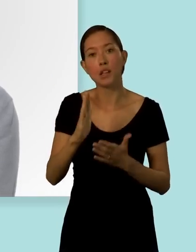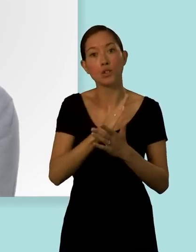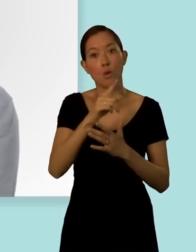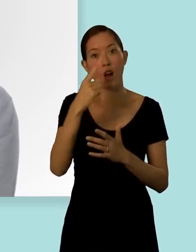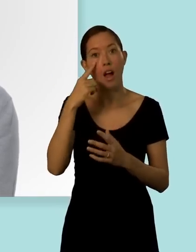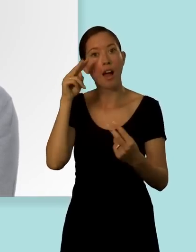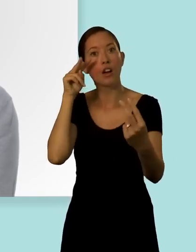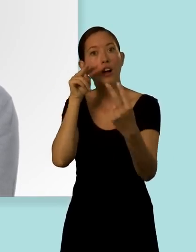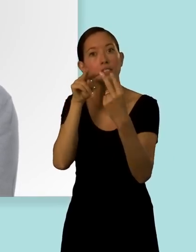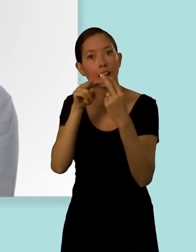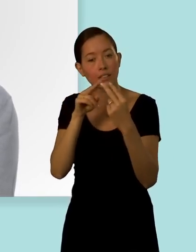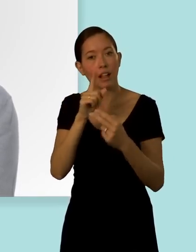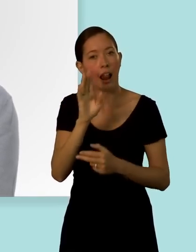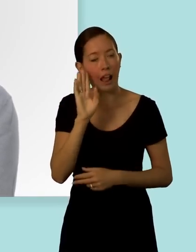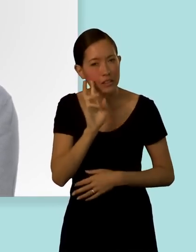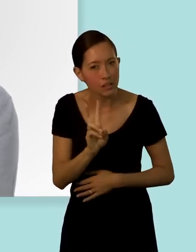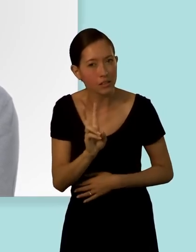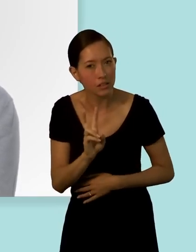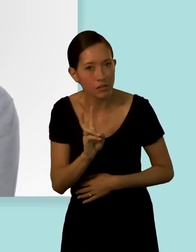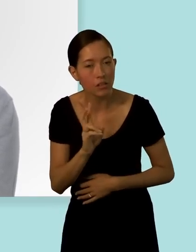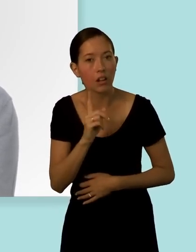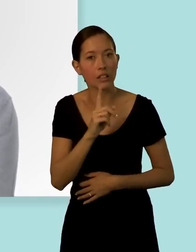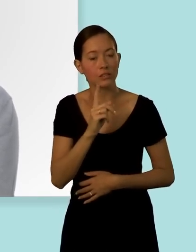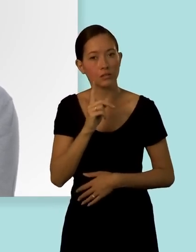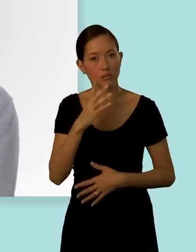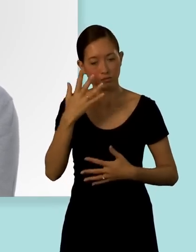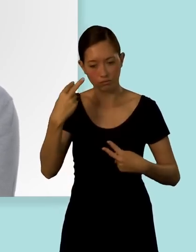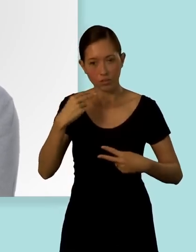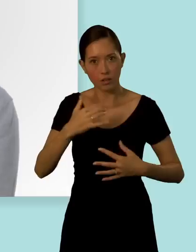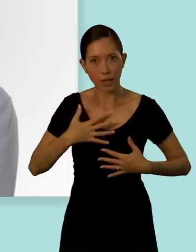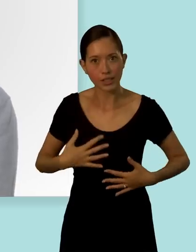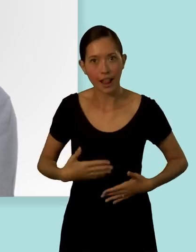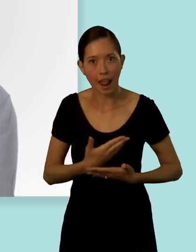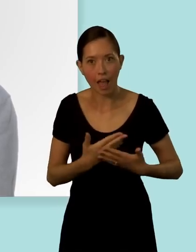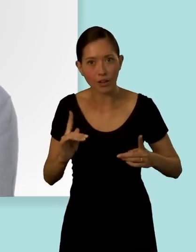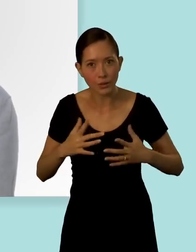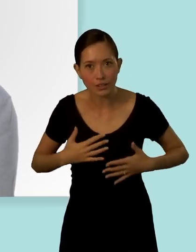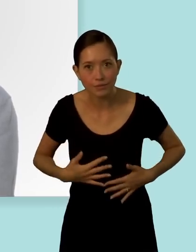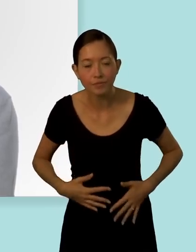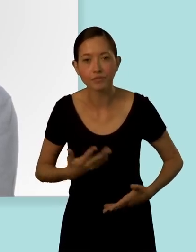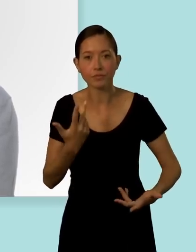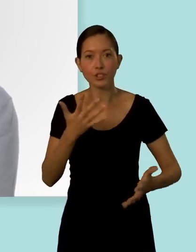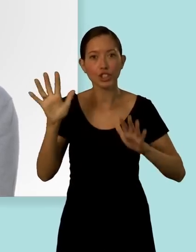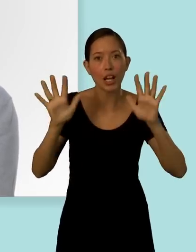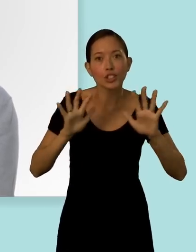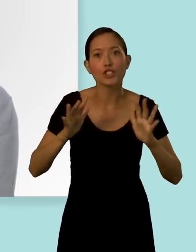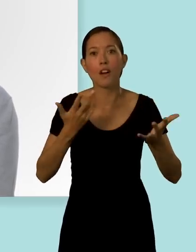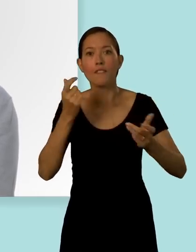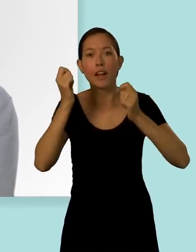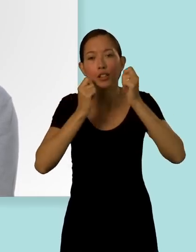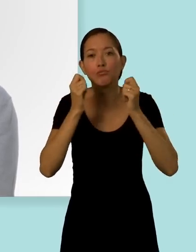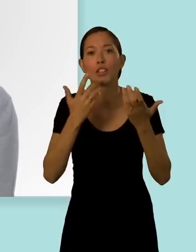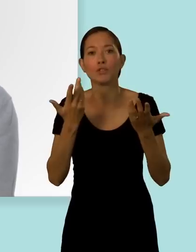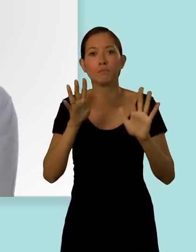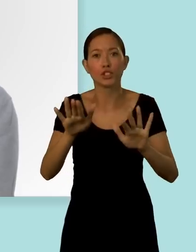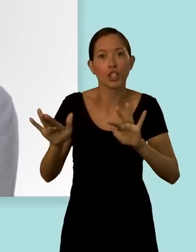dementia. Ensure that you make eye contact and listen as carefully as you can. Notice your body language and think about how